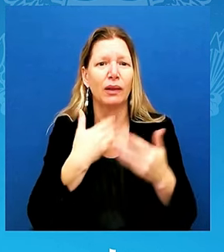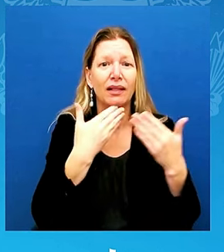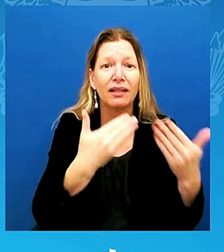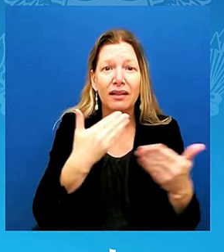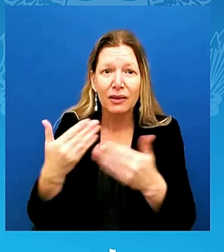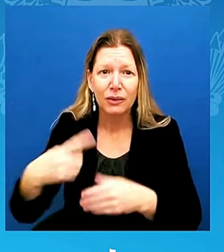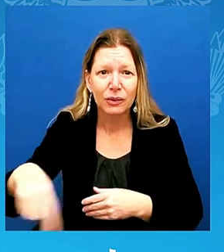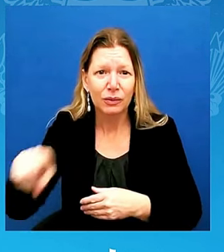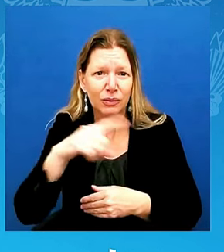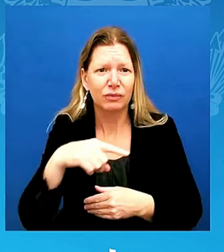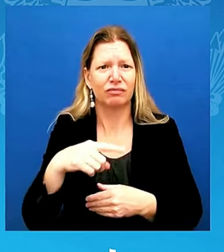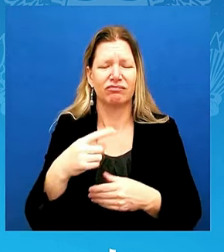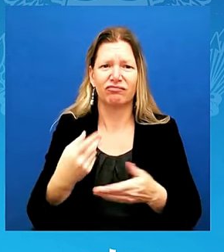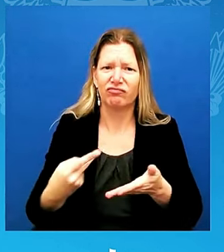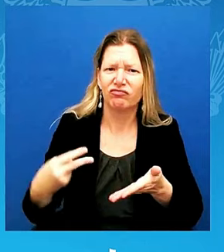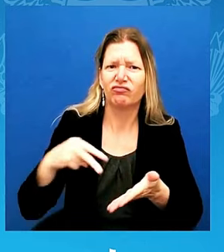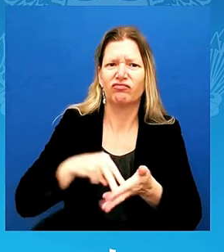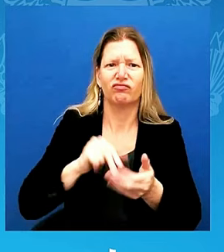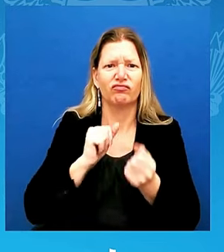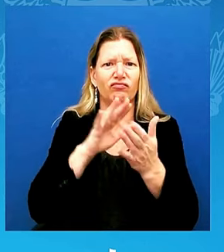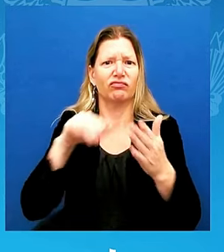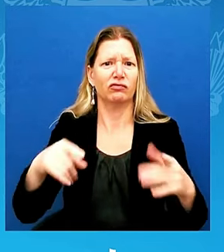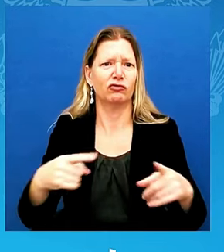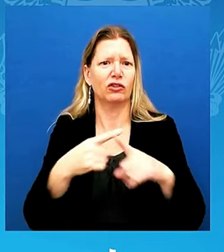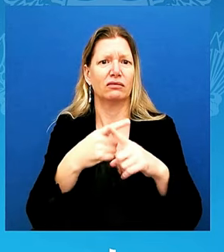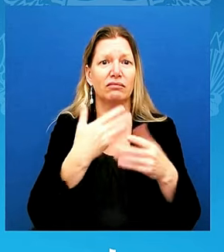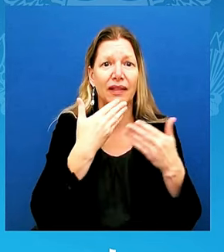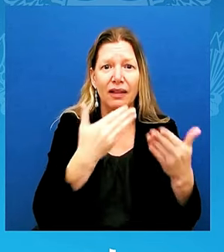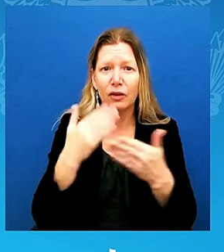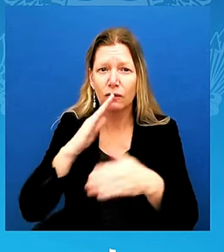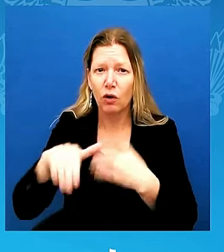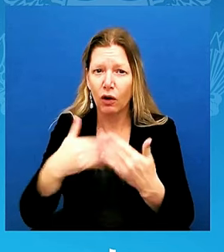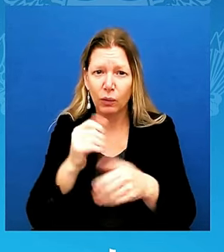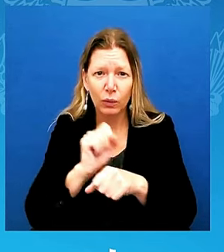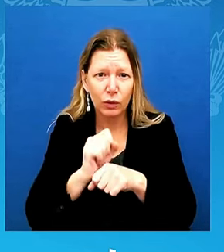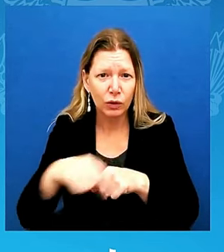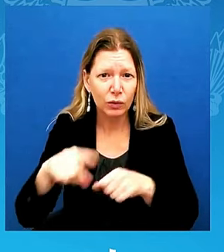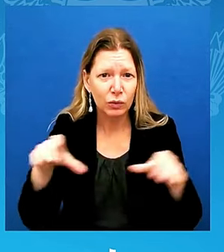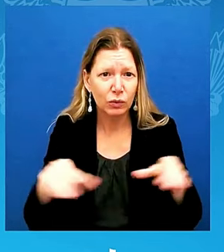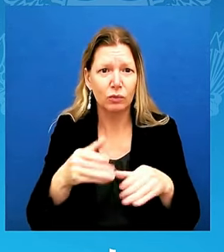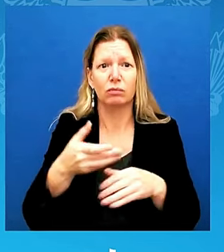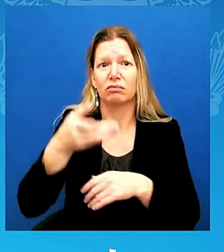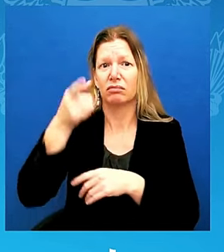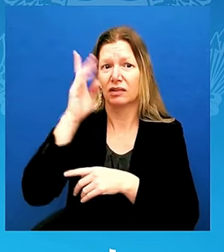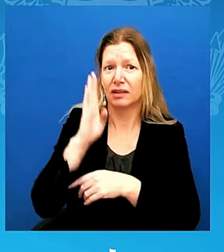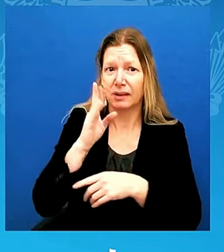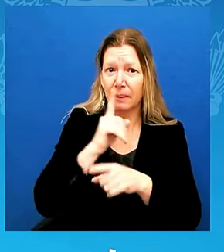May God bless you, and may God bless the United States of America. Thank you all very much. Thank you.